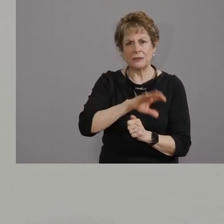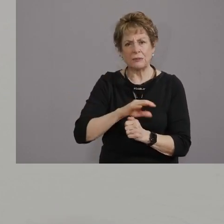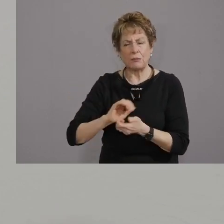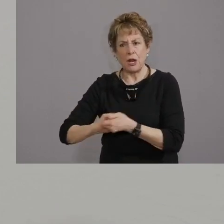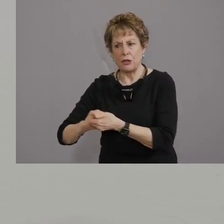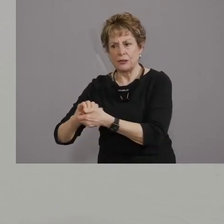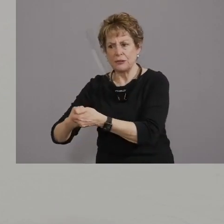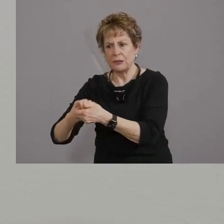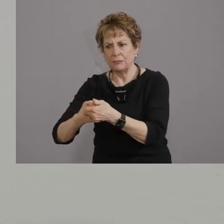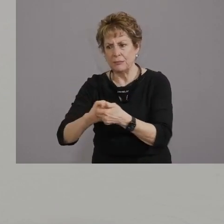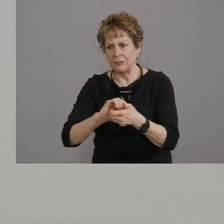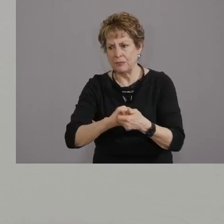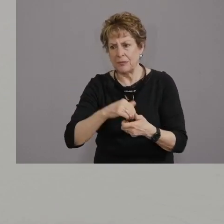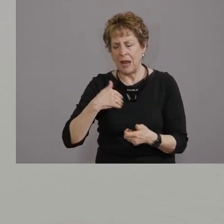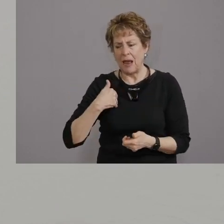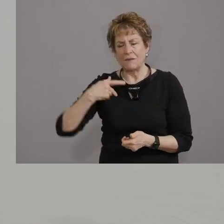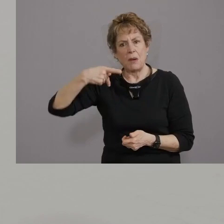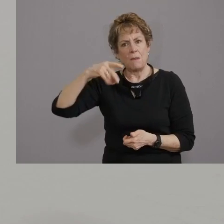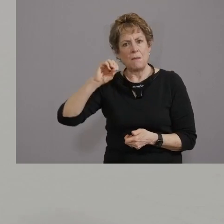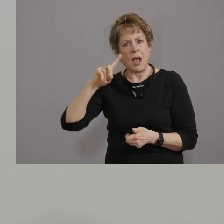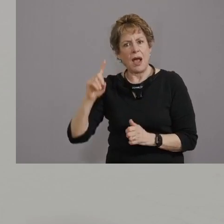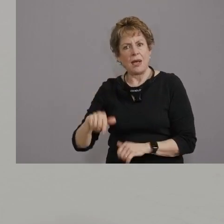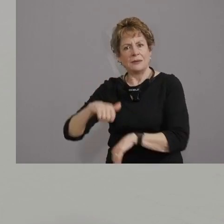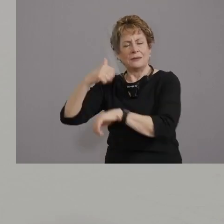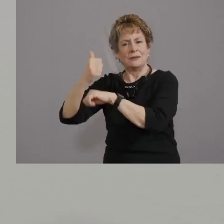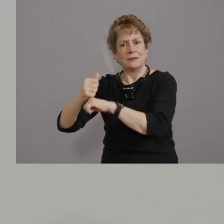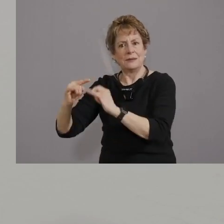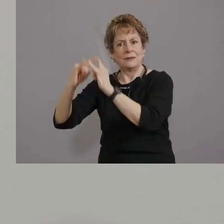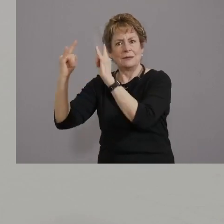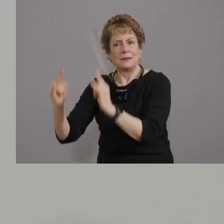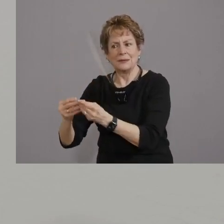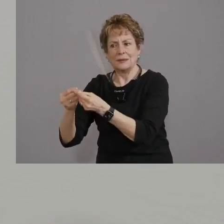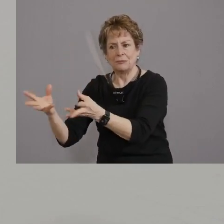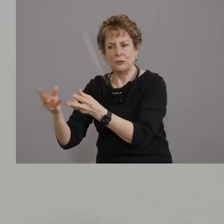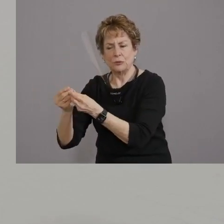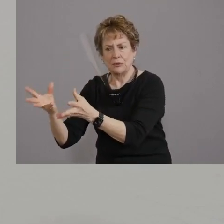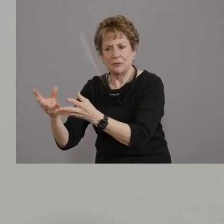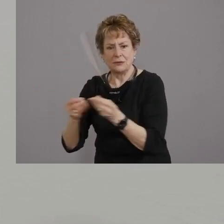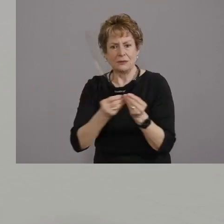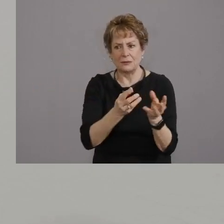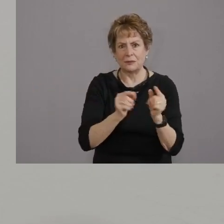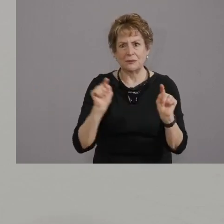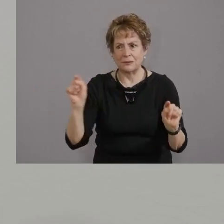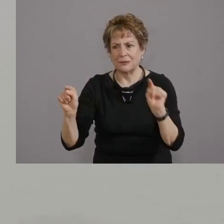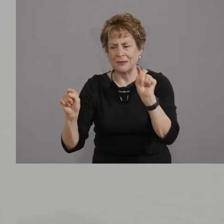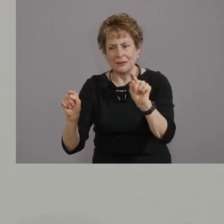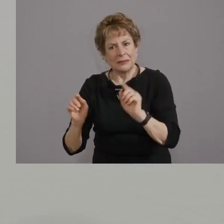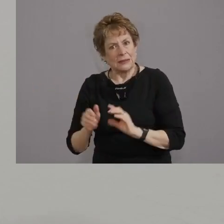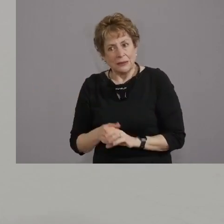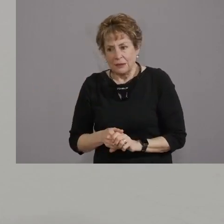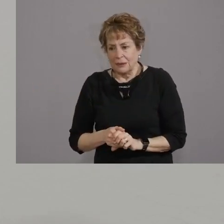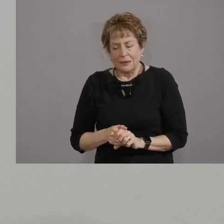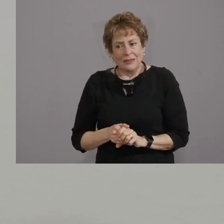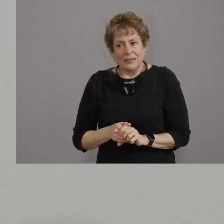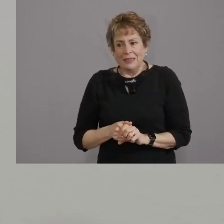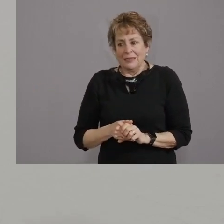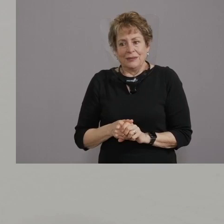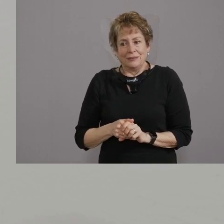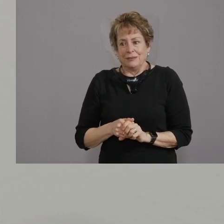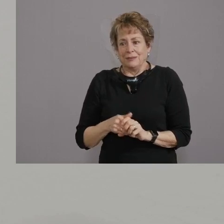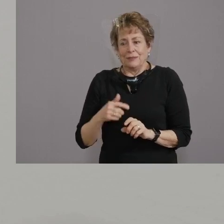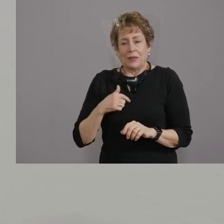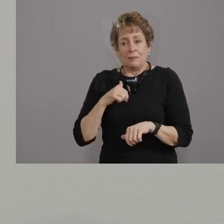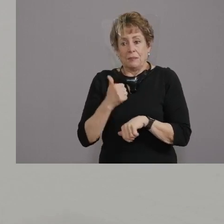to try and get them the vaccine that they need. We have not been basing our planning efforts on projections. And